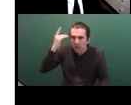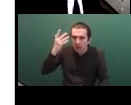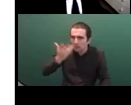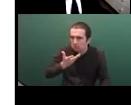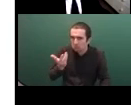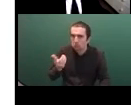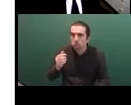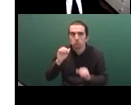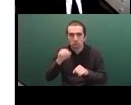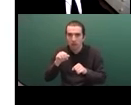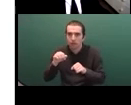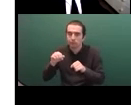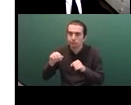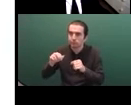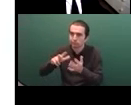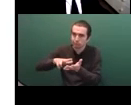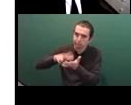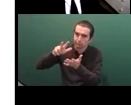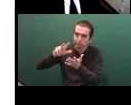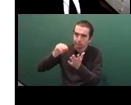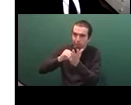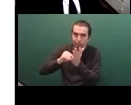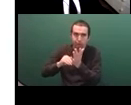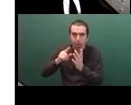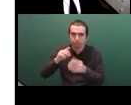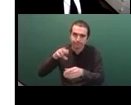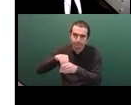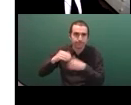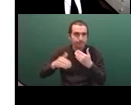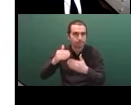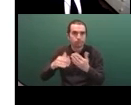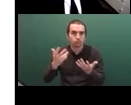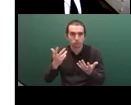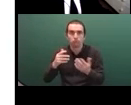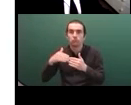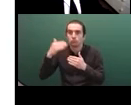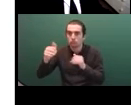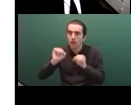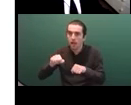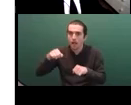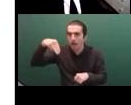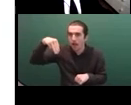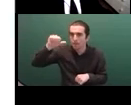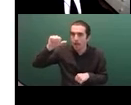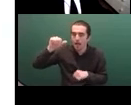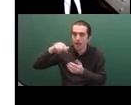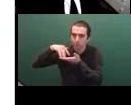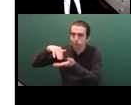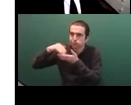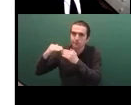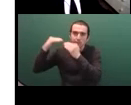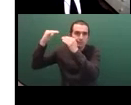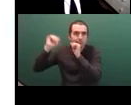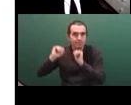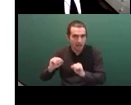a raise in their pay. So it is certainly worth doing. It is better than withdrawing individual teachers,